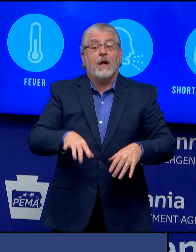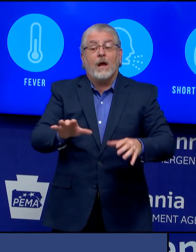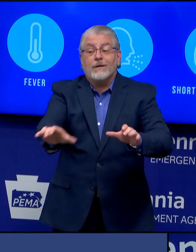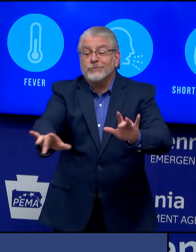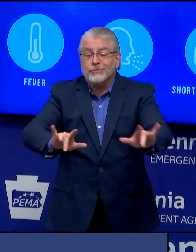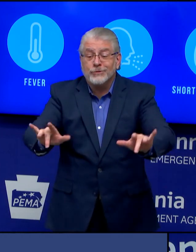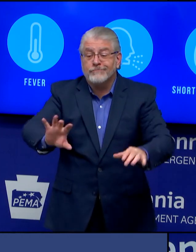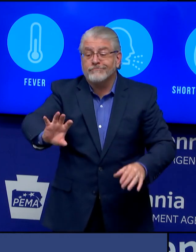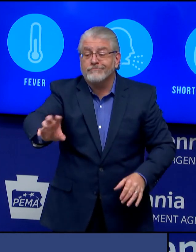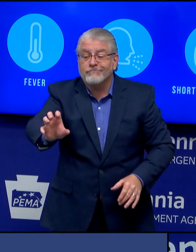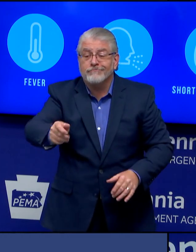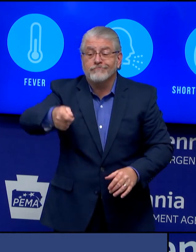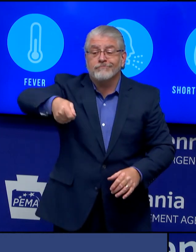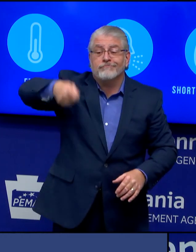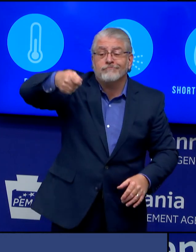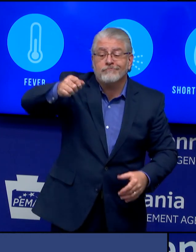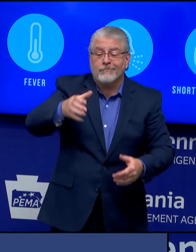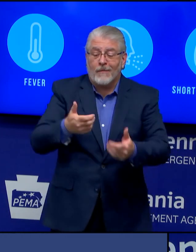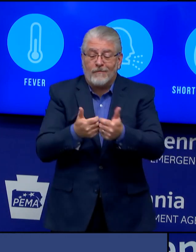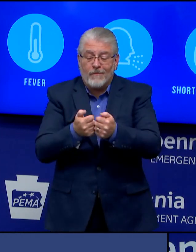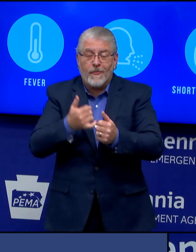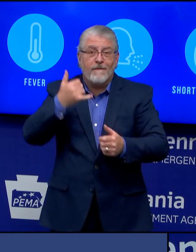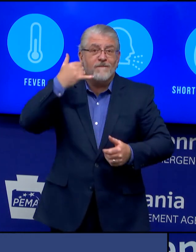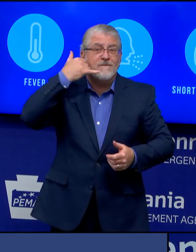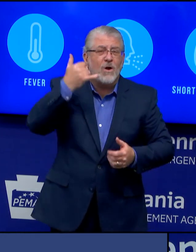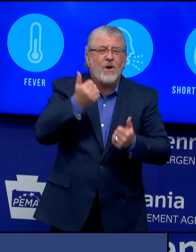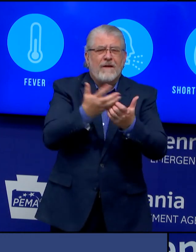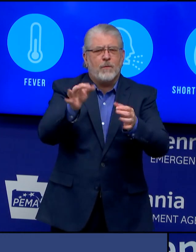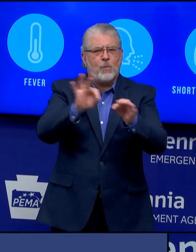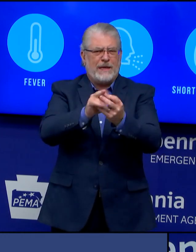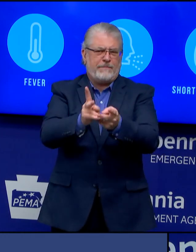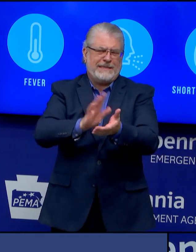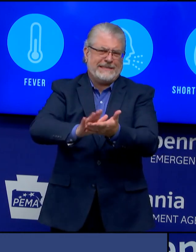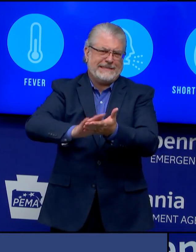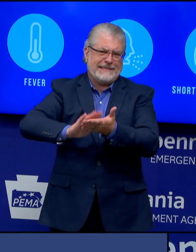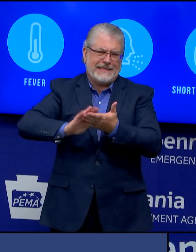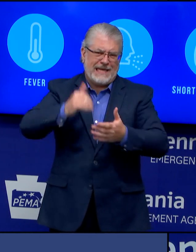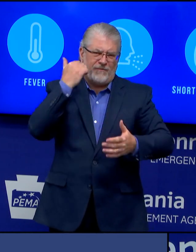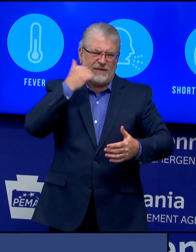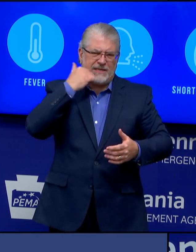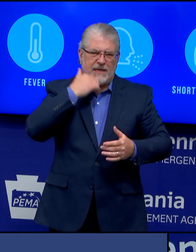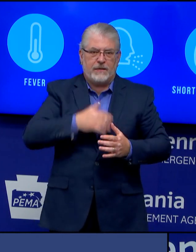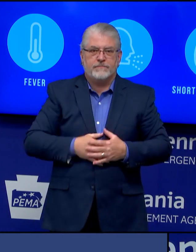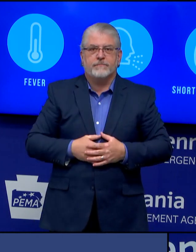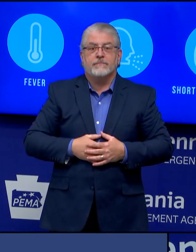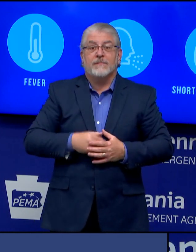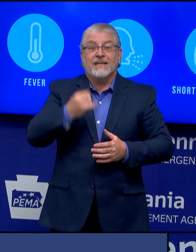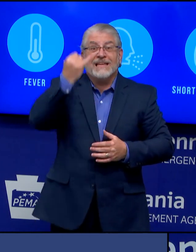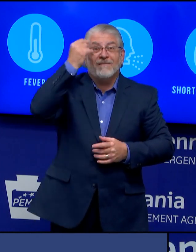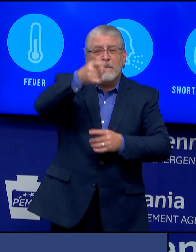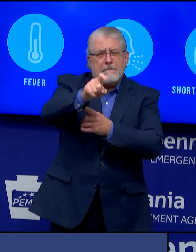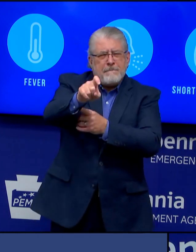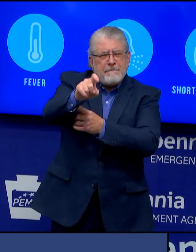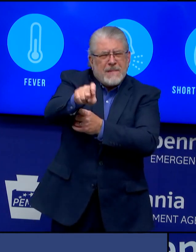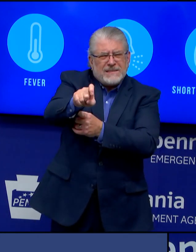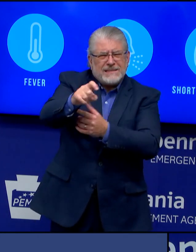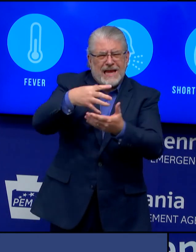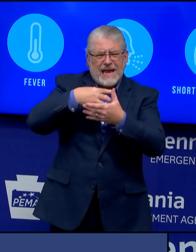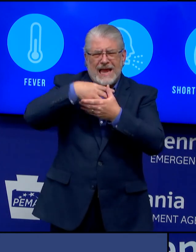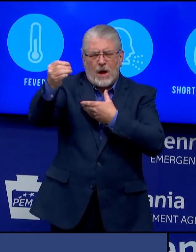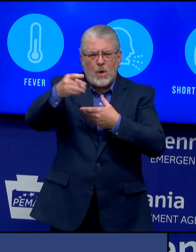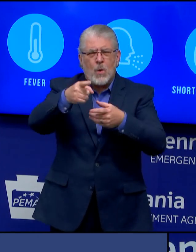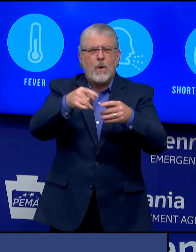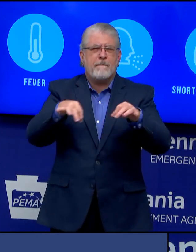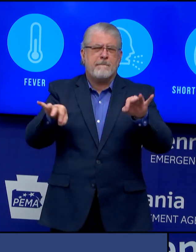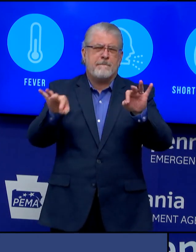have to go out for life-sustaining activities, please wear a mask if you're going to come in contact with